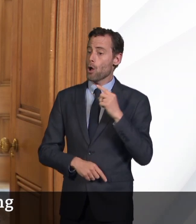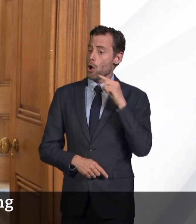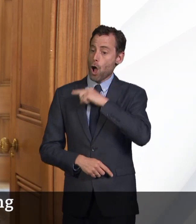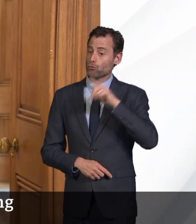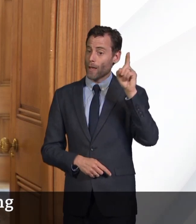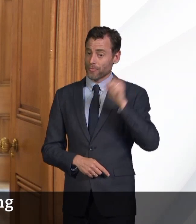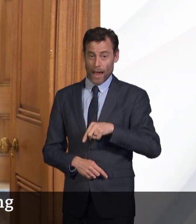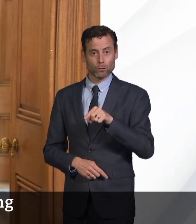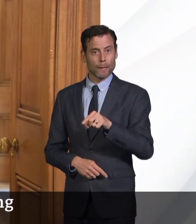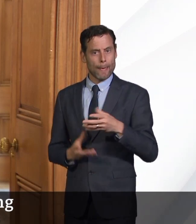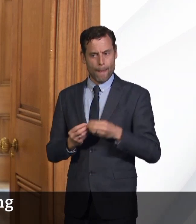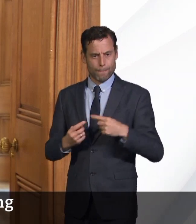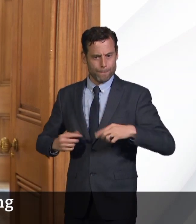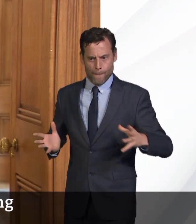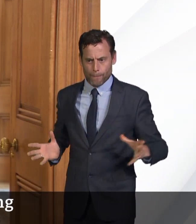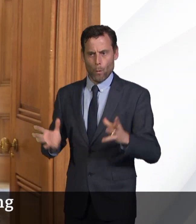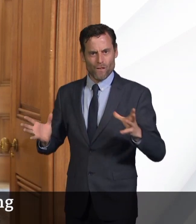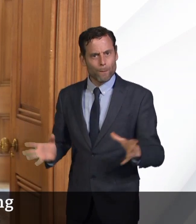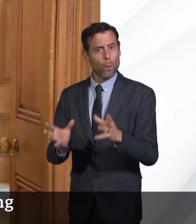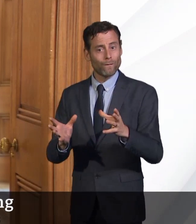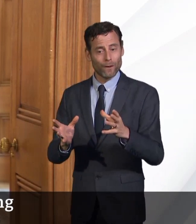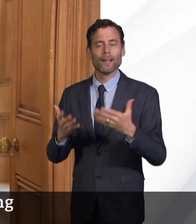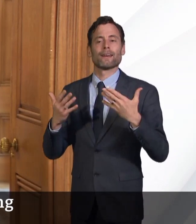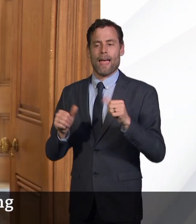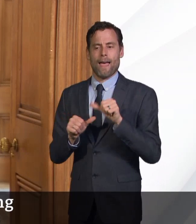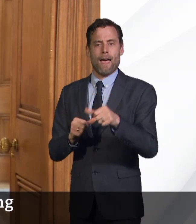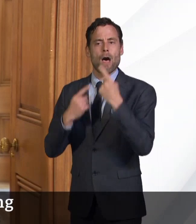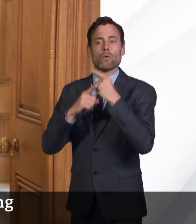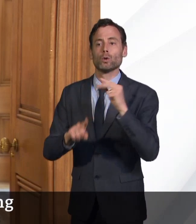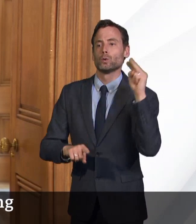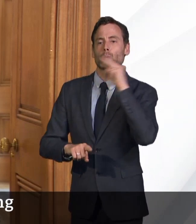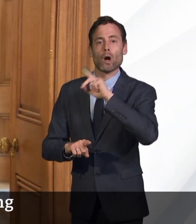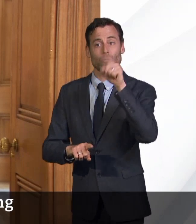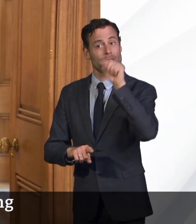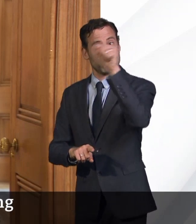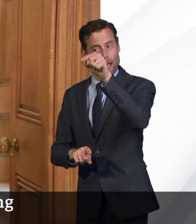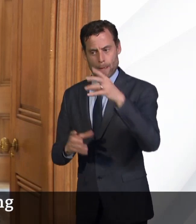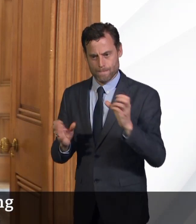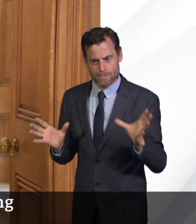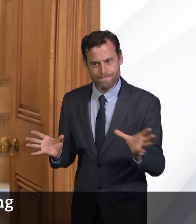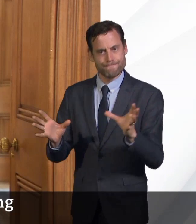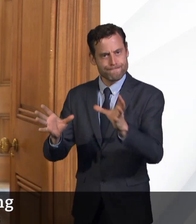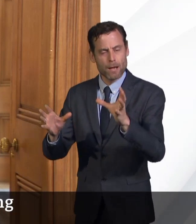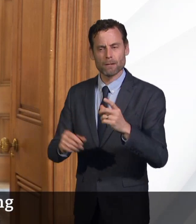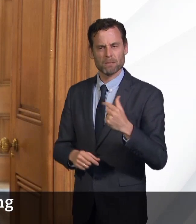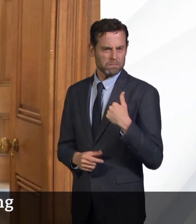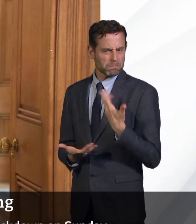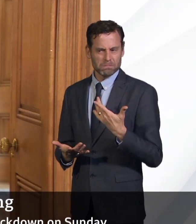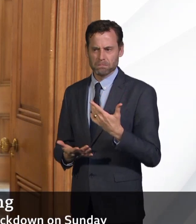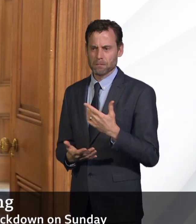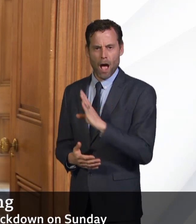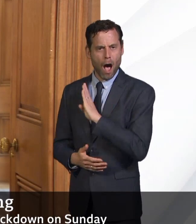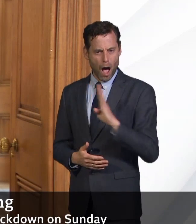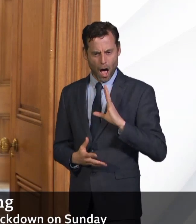to get to 200,000 by the end of this month. I don't really see any reason why those people, and the Army have been